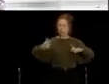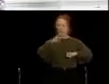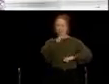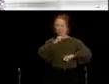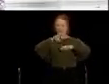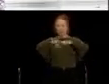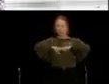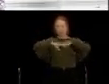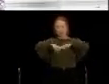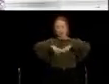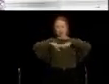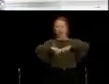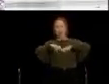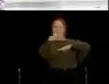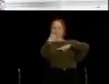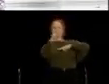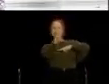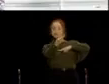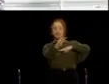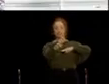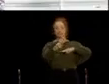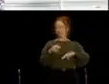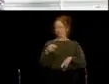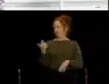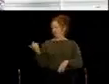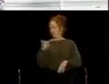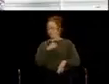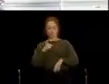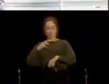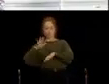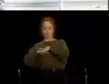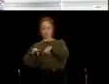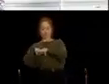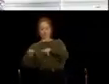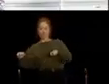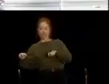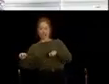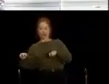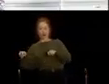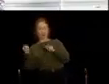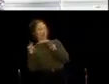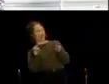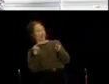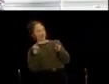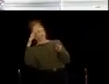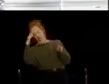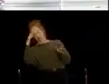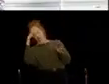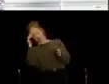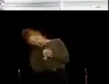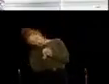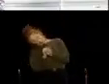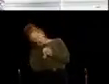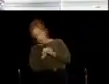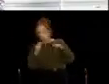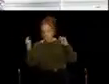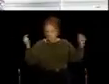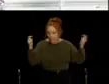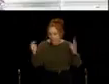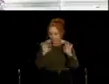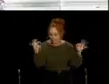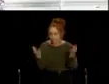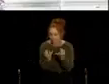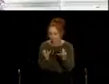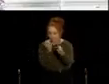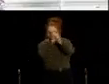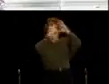and watch TV, and we'd all be in the couch behind her, fast asleep. I mean, like, I'm talking a big family, right? So it's